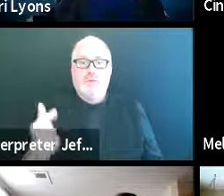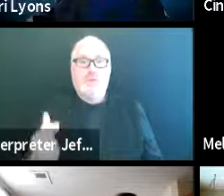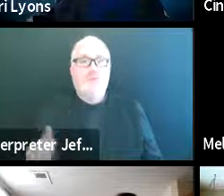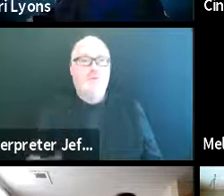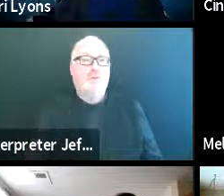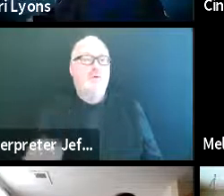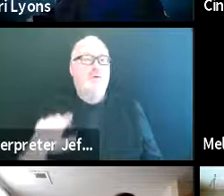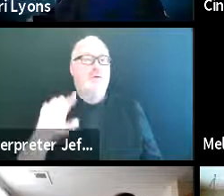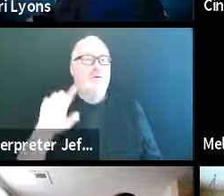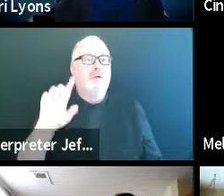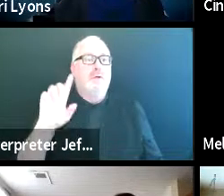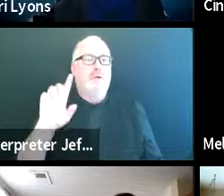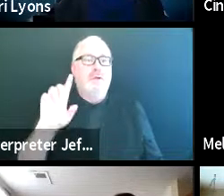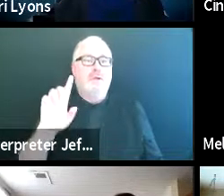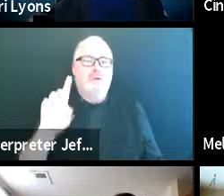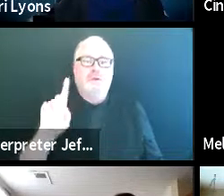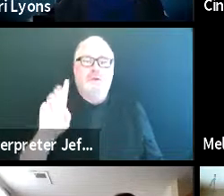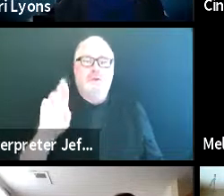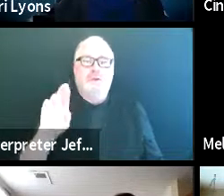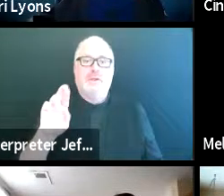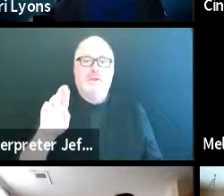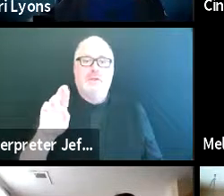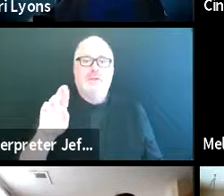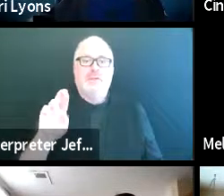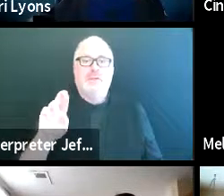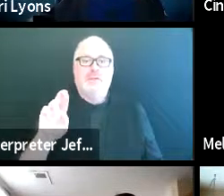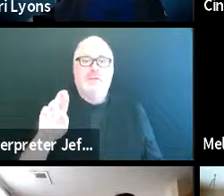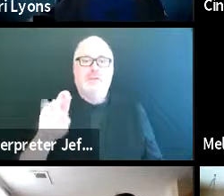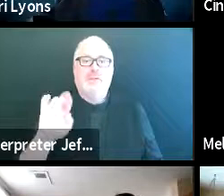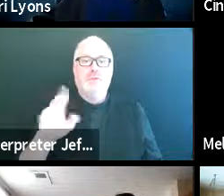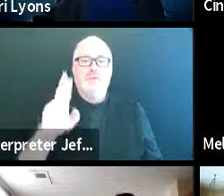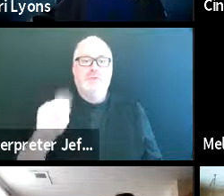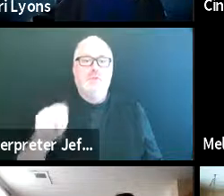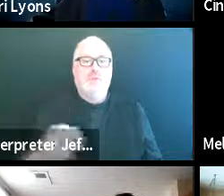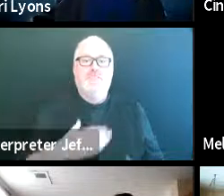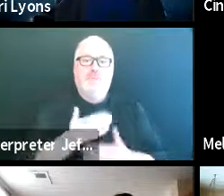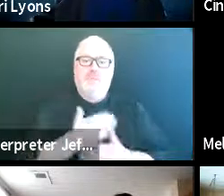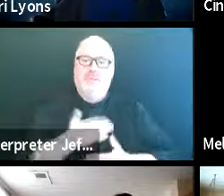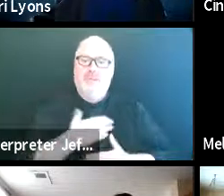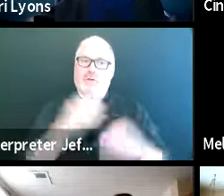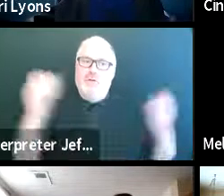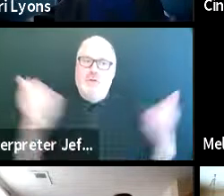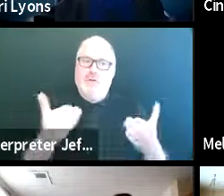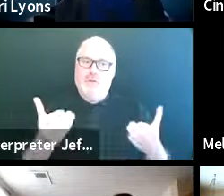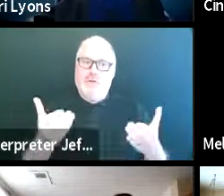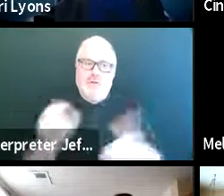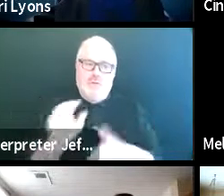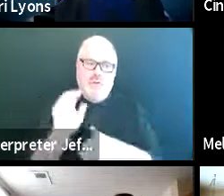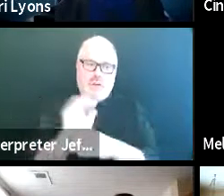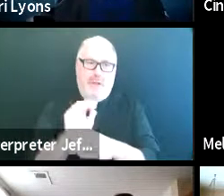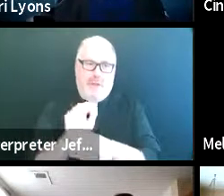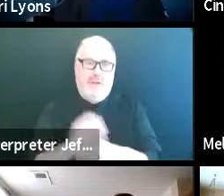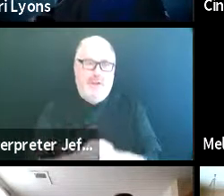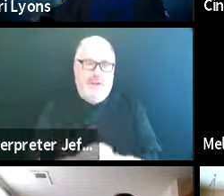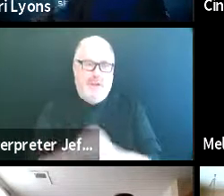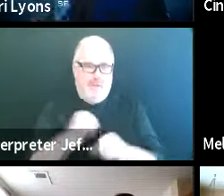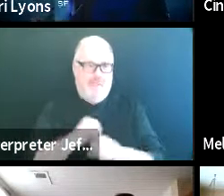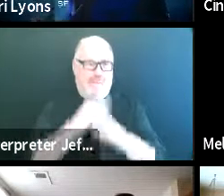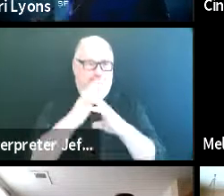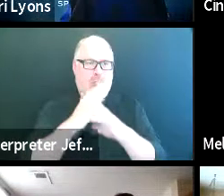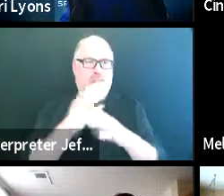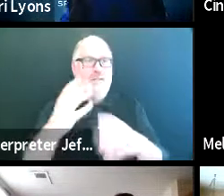Dr. Ho Yun Jung, it's really my pleasure to introduce you and virtually Huju. He is